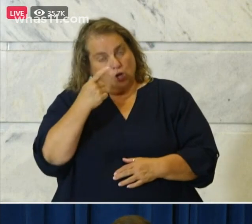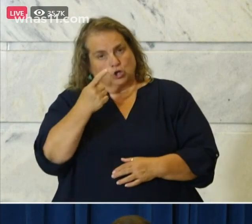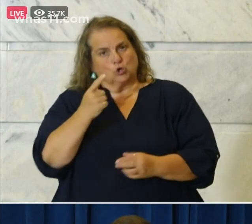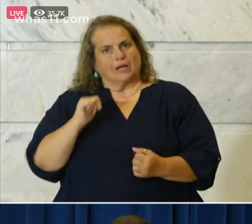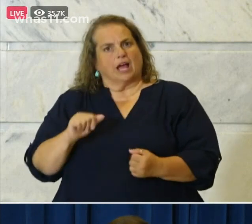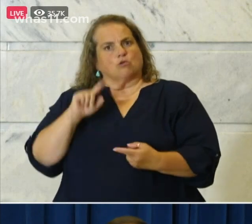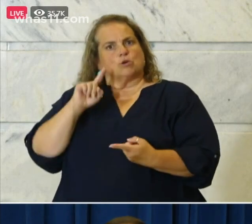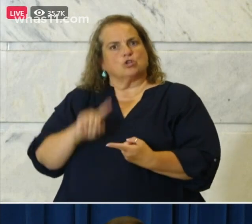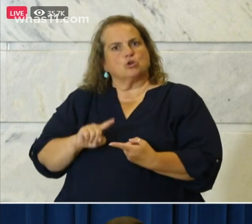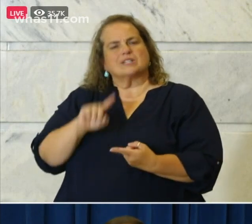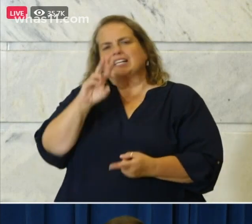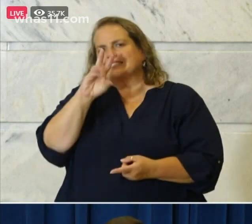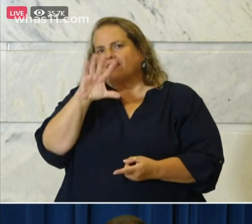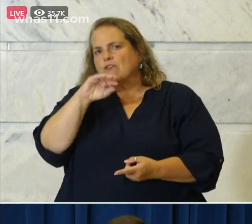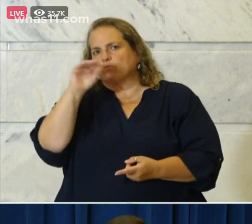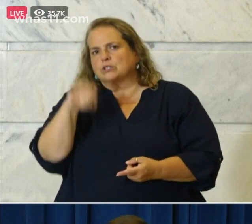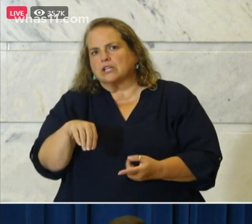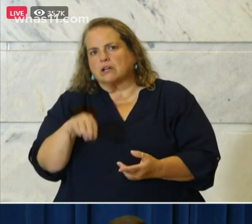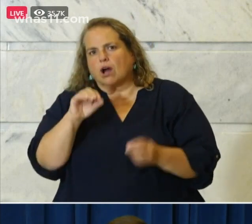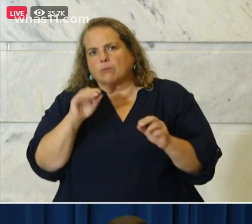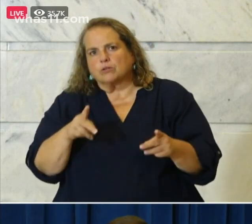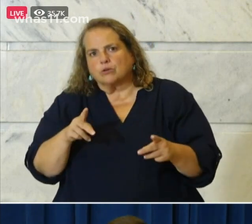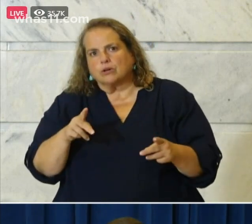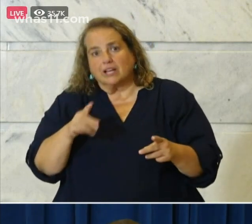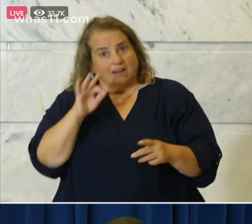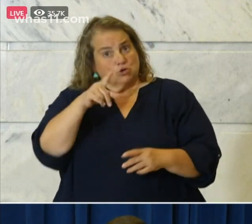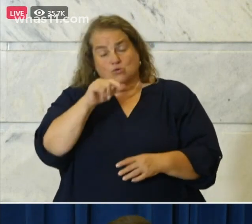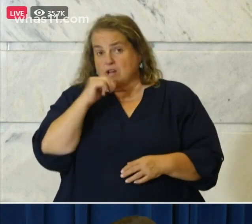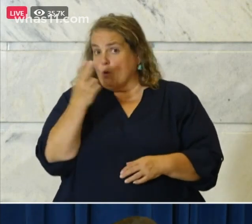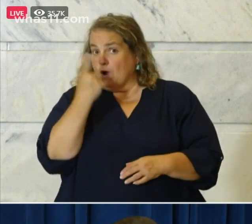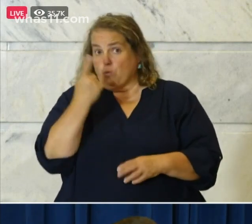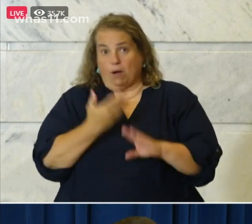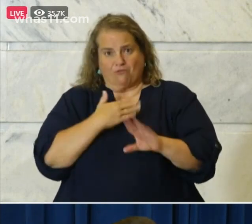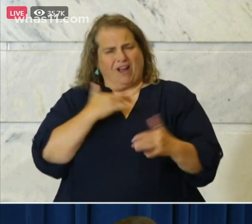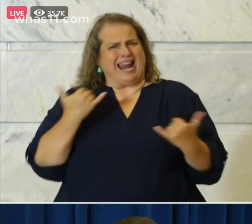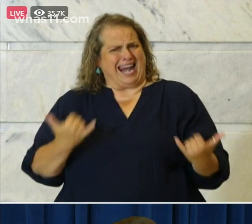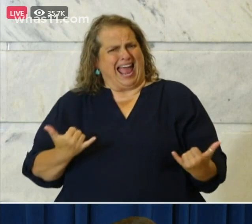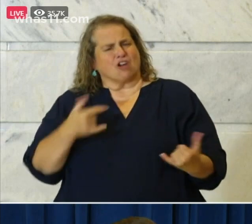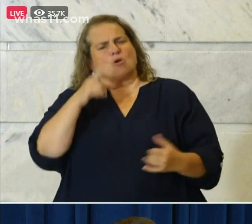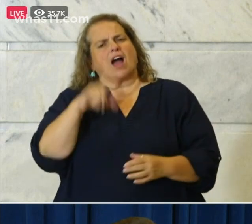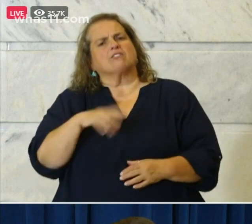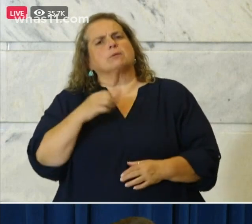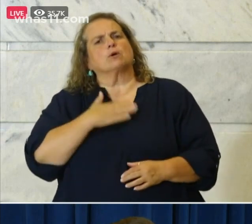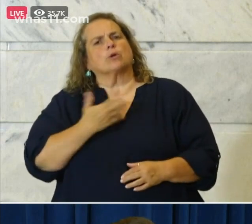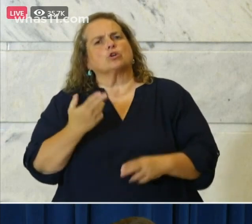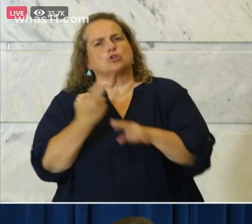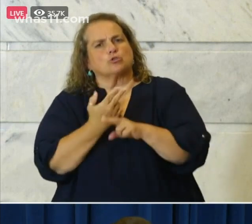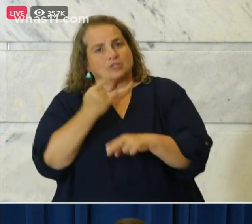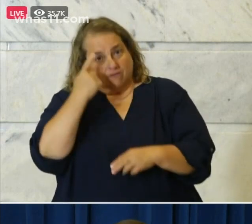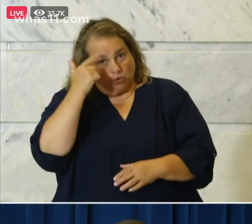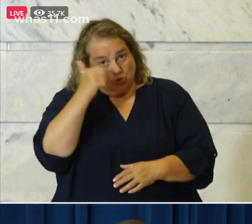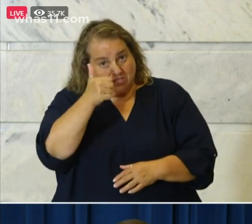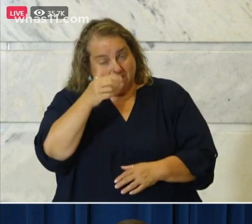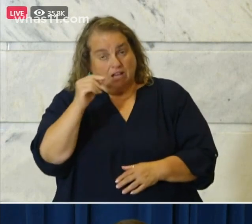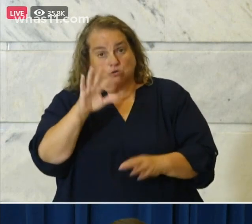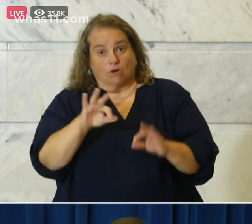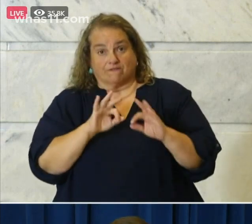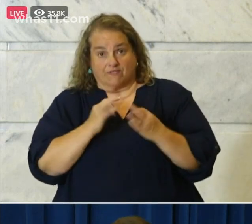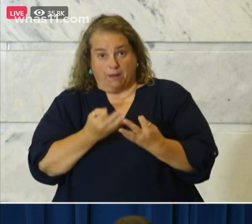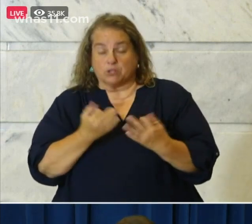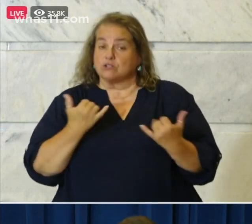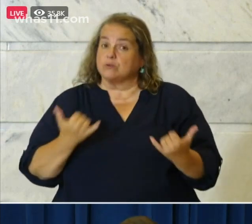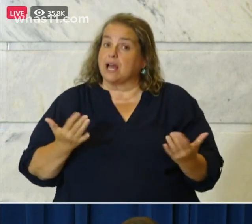65%. So if you weren't willing to do it for other people before, I hope you're willing to do it for yourself and for your family now.